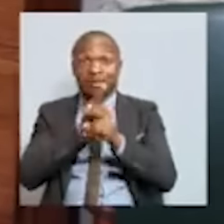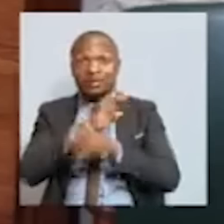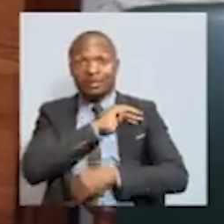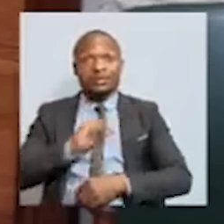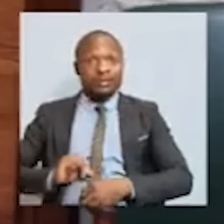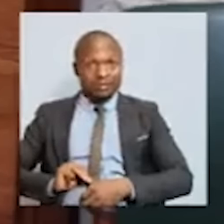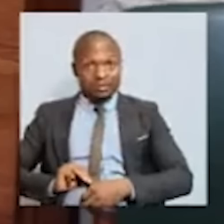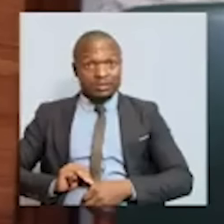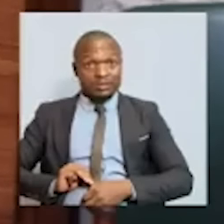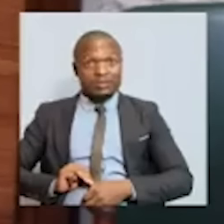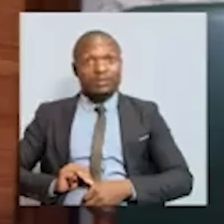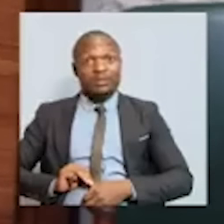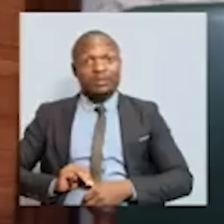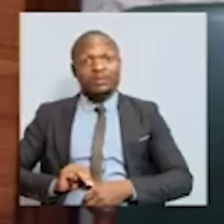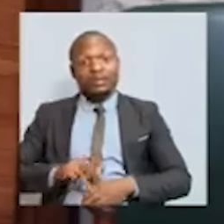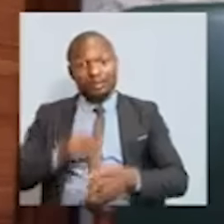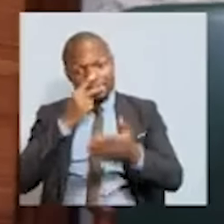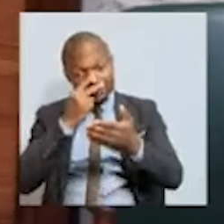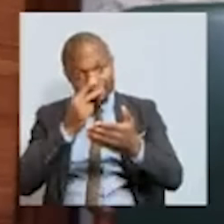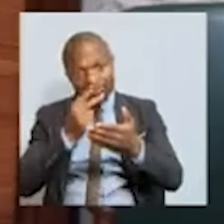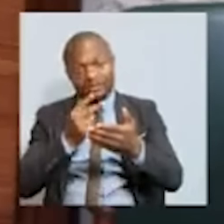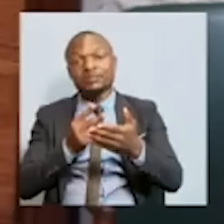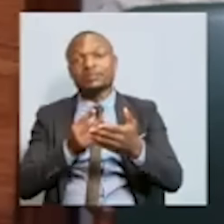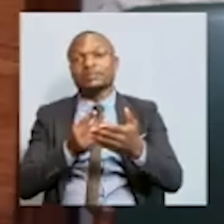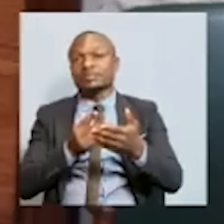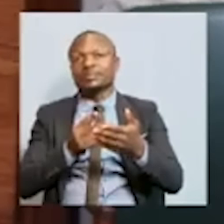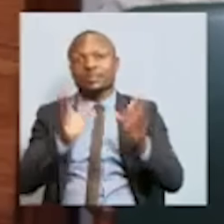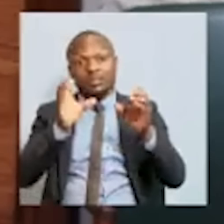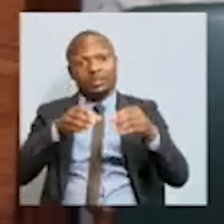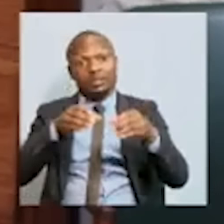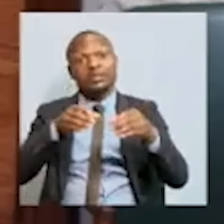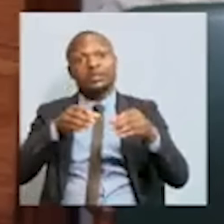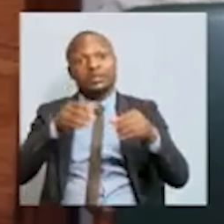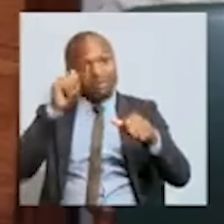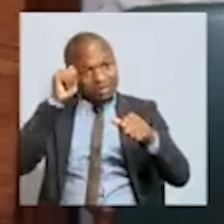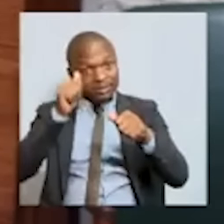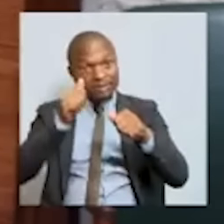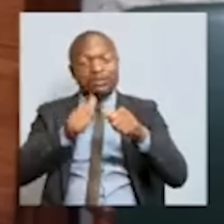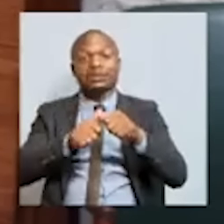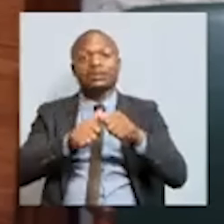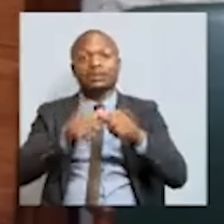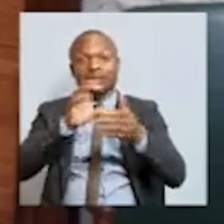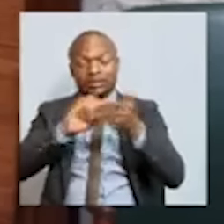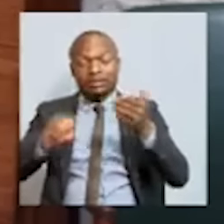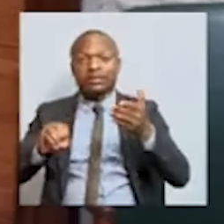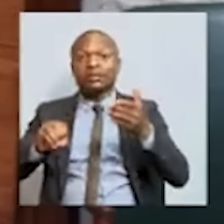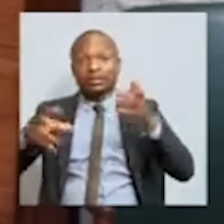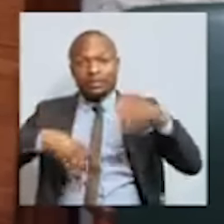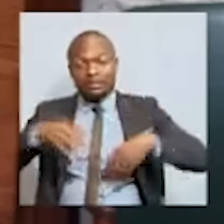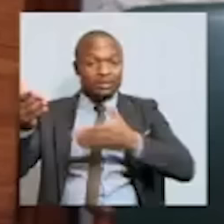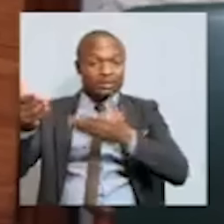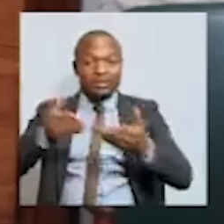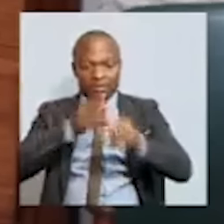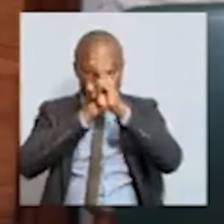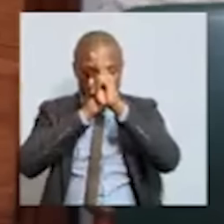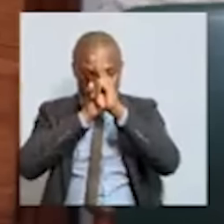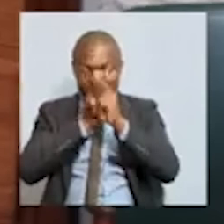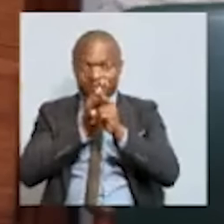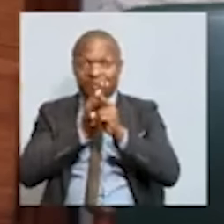the committee's recommendations and accordingly dismiss the complaint lodged by Mr. Munir Zulu